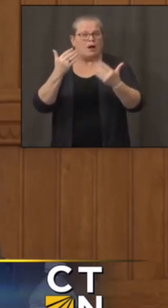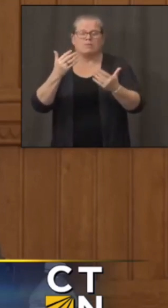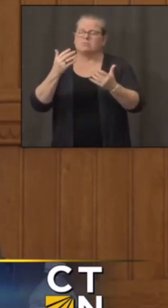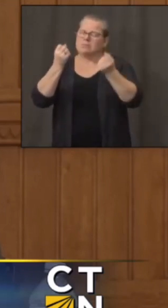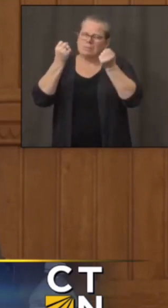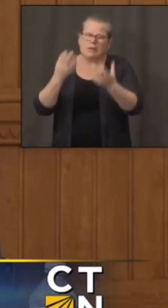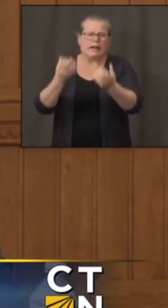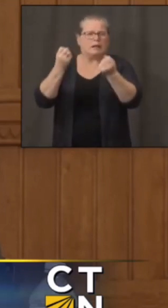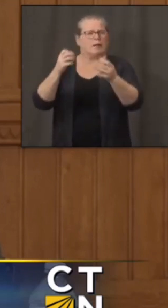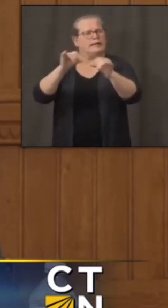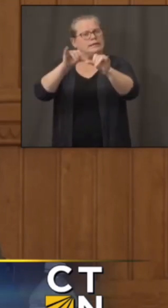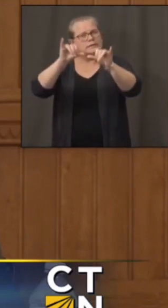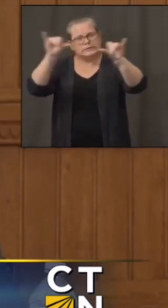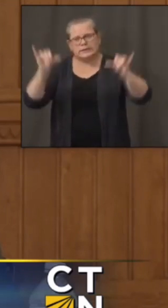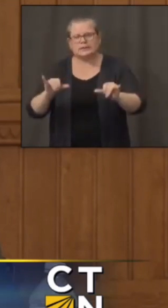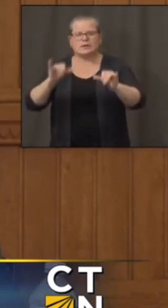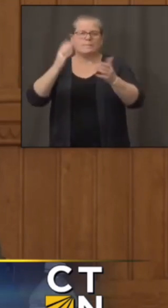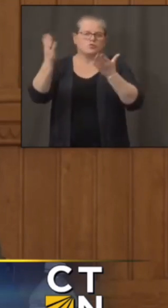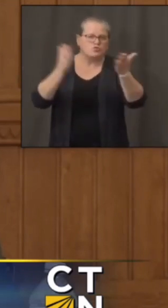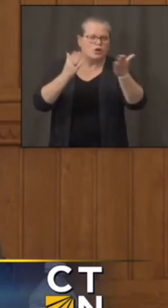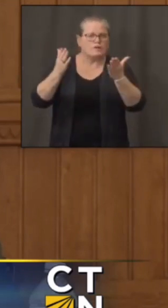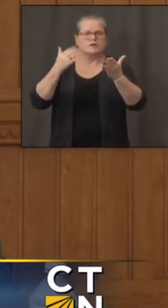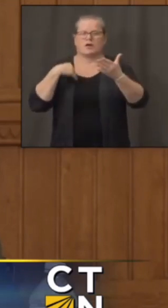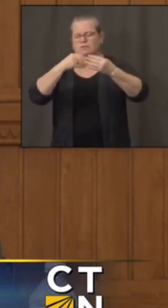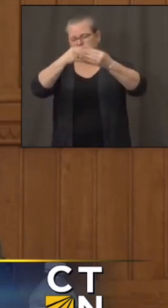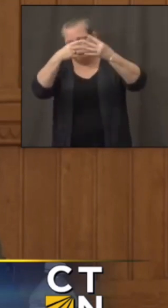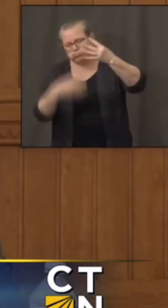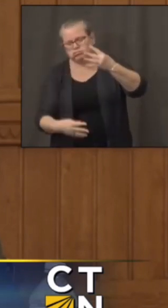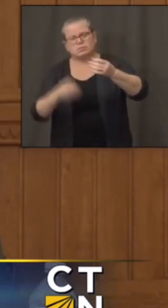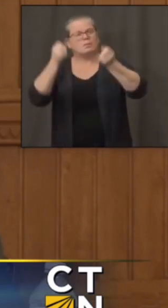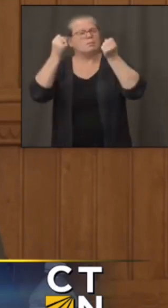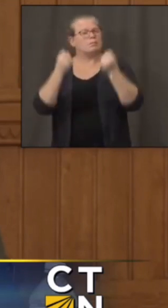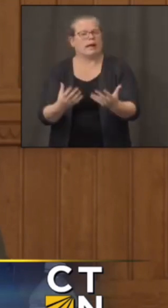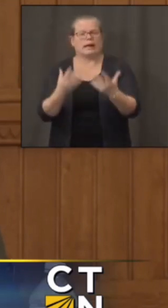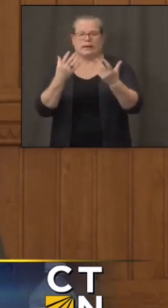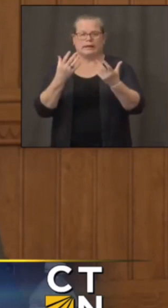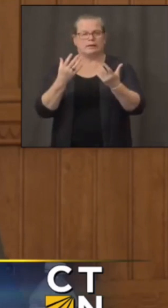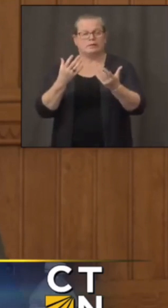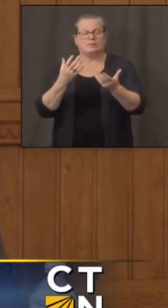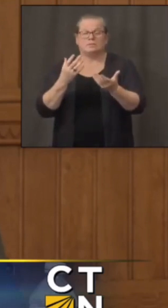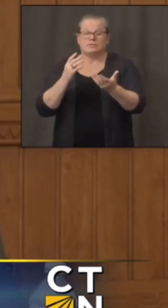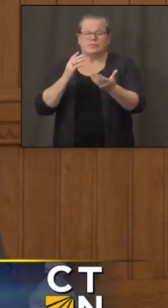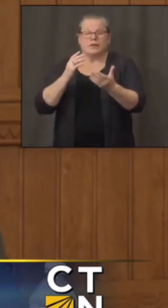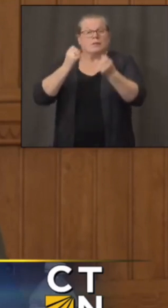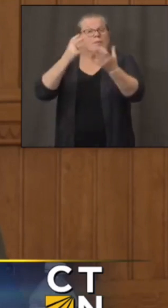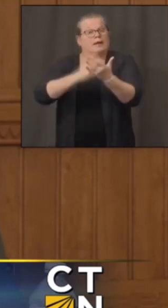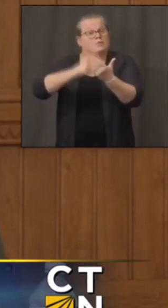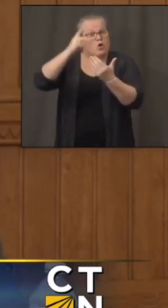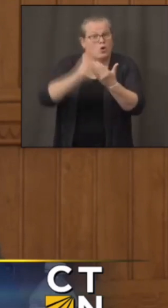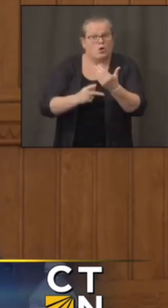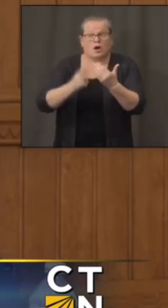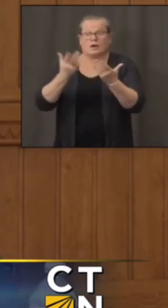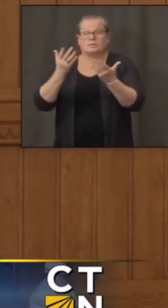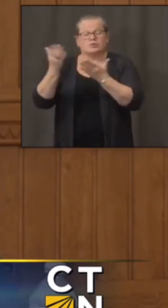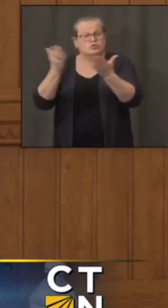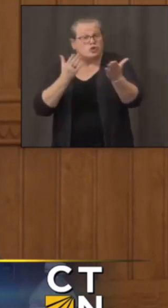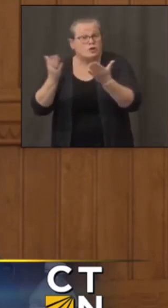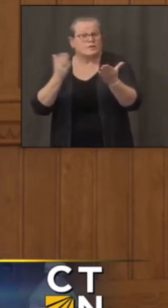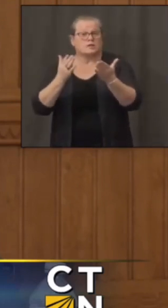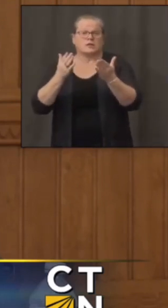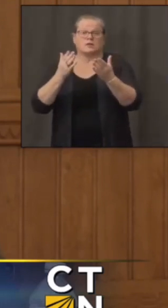system, and in many ways our systems and many of the programs and services and